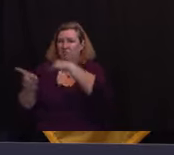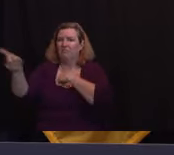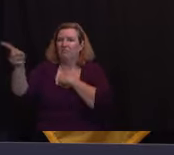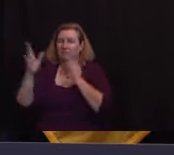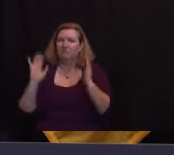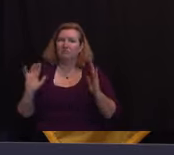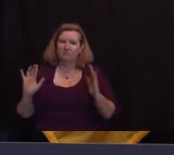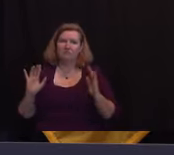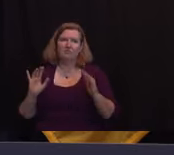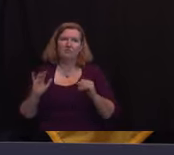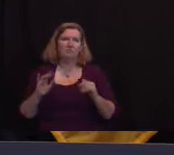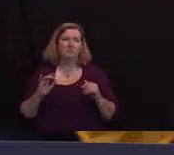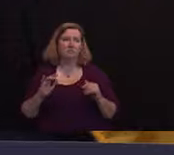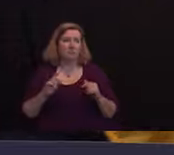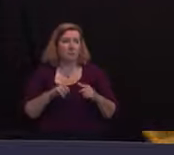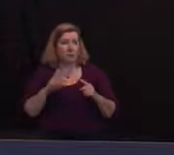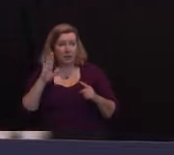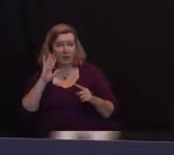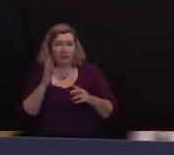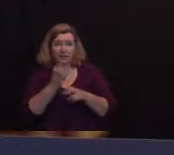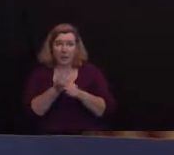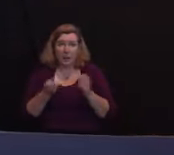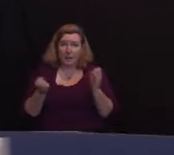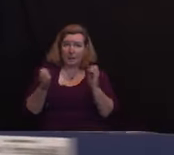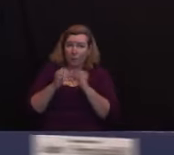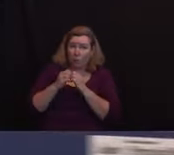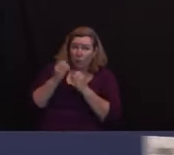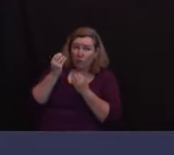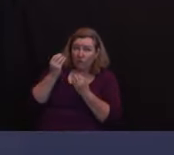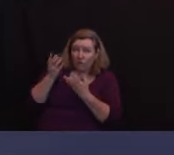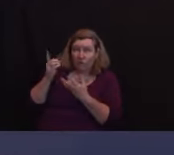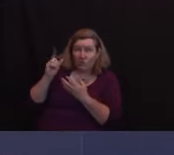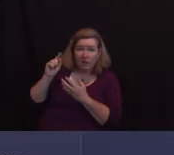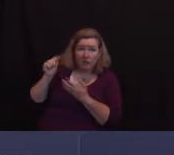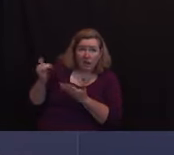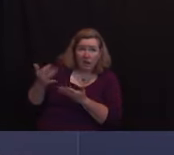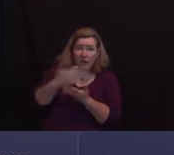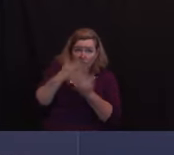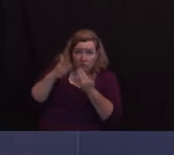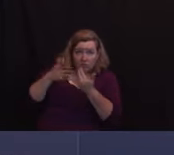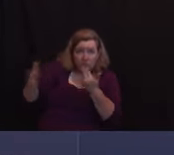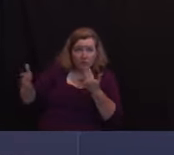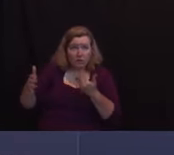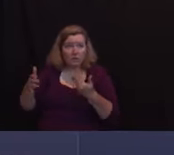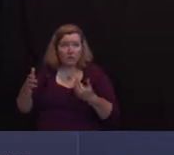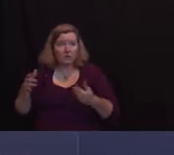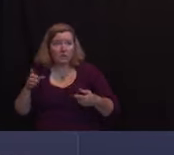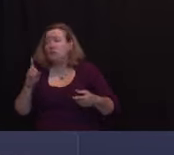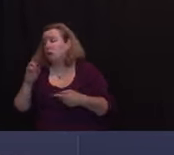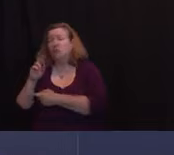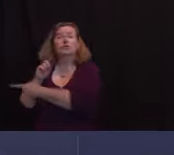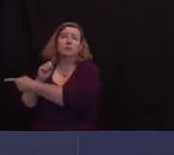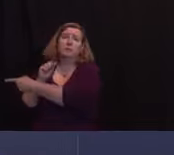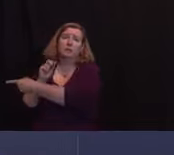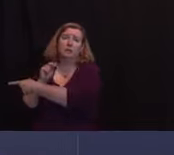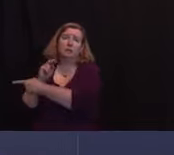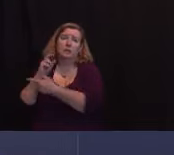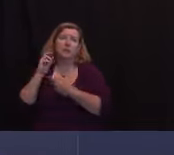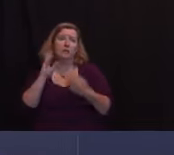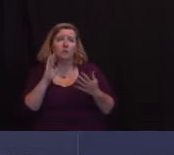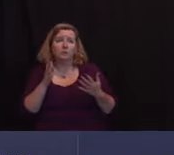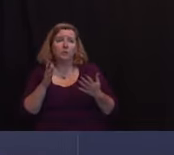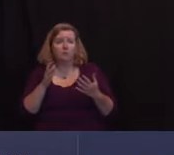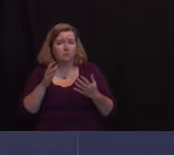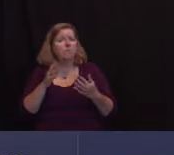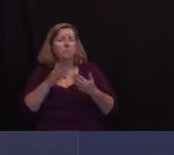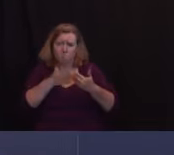time? Christina, nice to see you. Yeah, thank you, Governor. Yeah, you know, this is going to be an ongoing effort as far